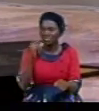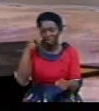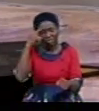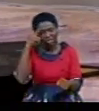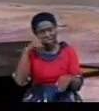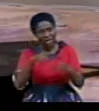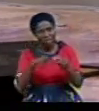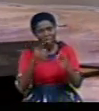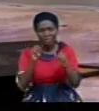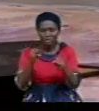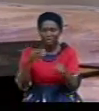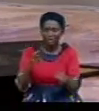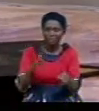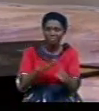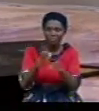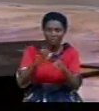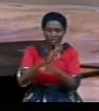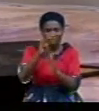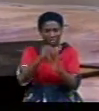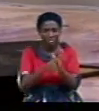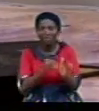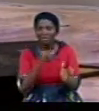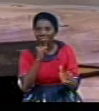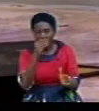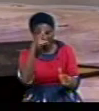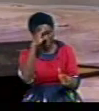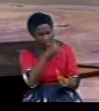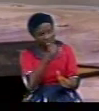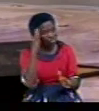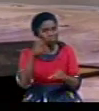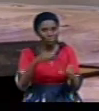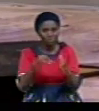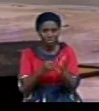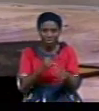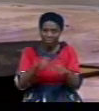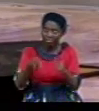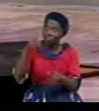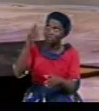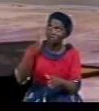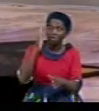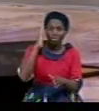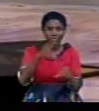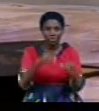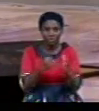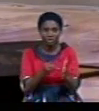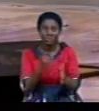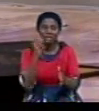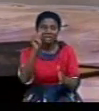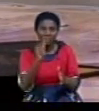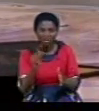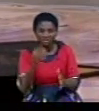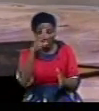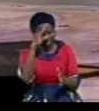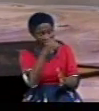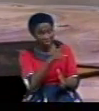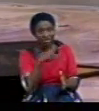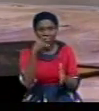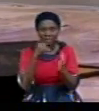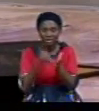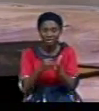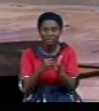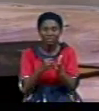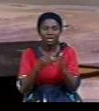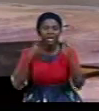not the one to do it it was the almighty God that will do it therefore is said it openly and